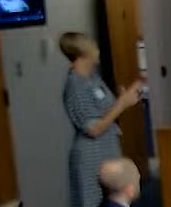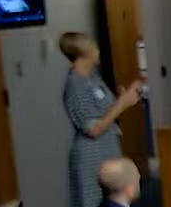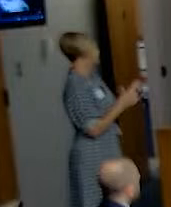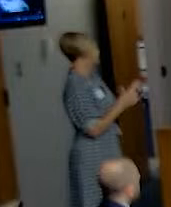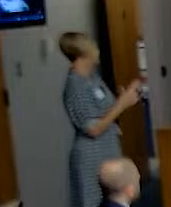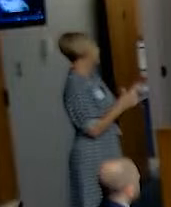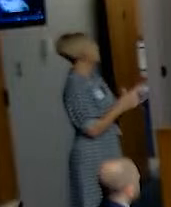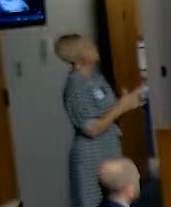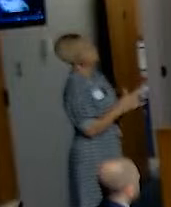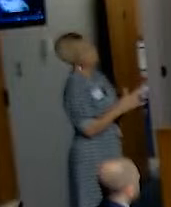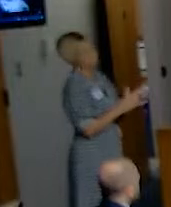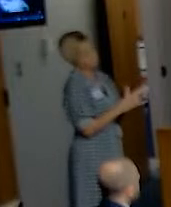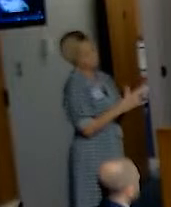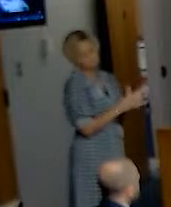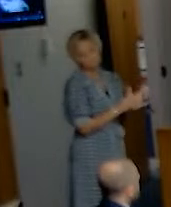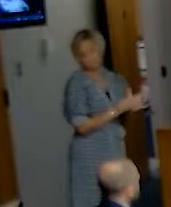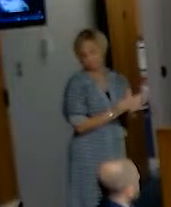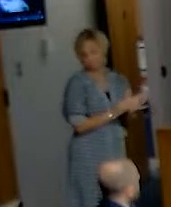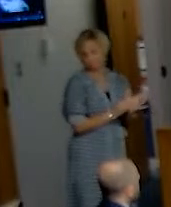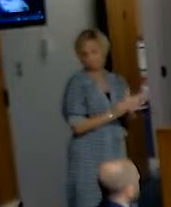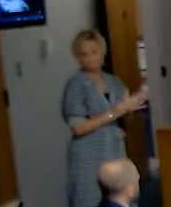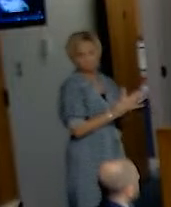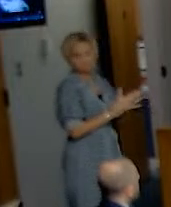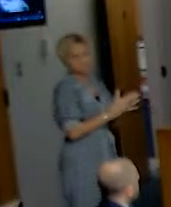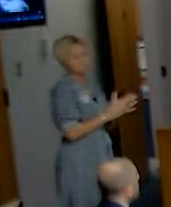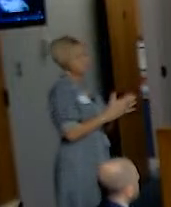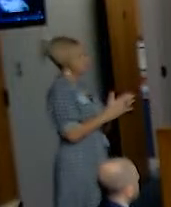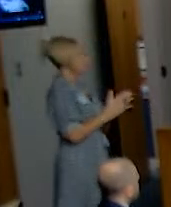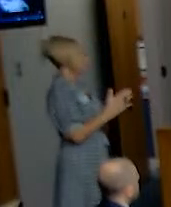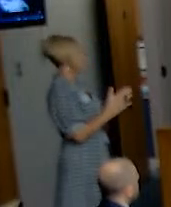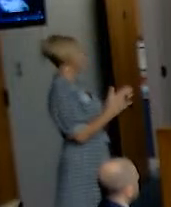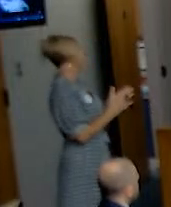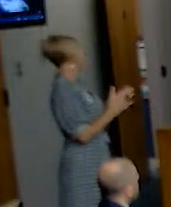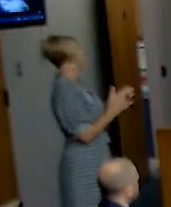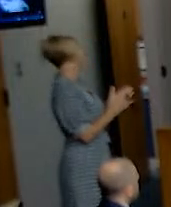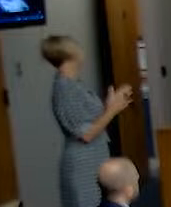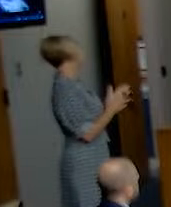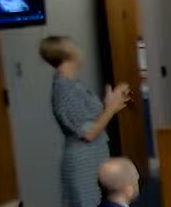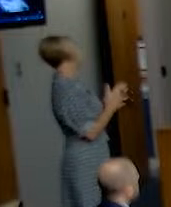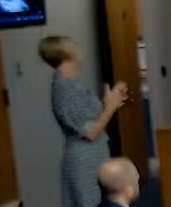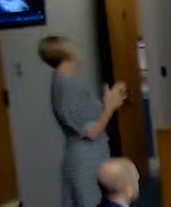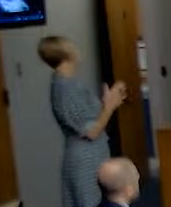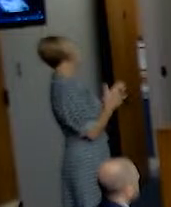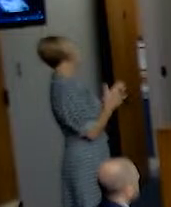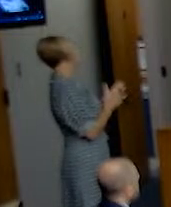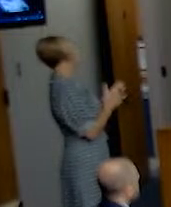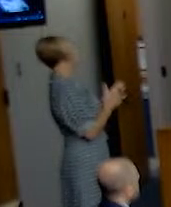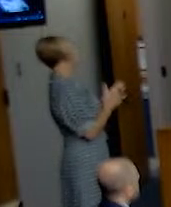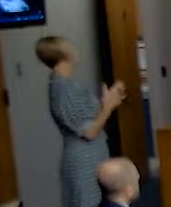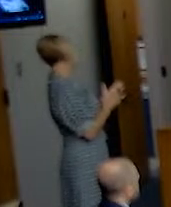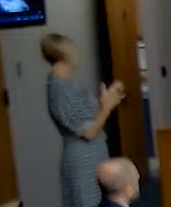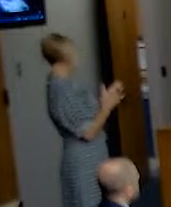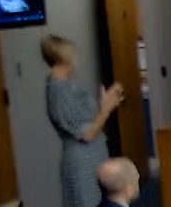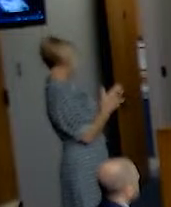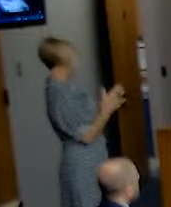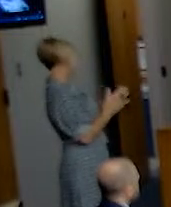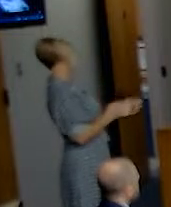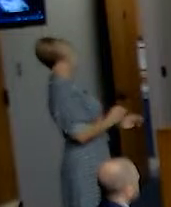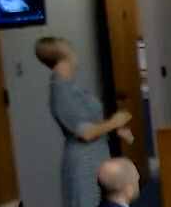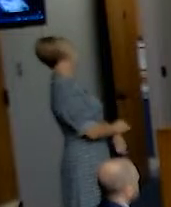there's been an effort to align partnership agreement and that tool, the partnership agreement doesn't